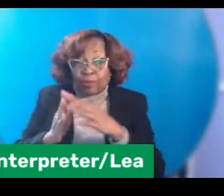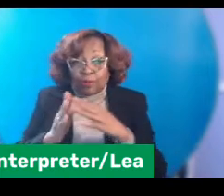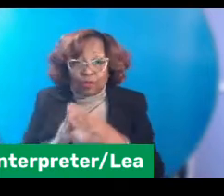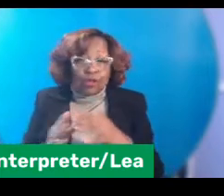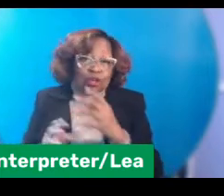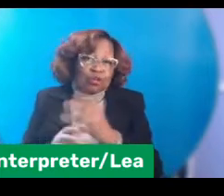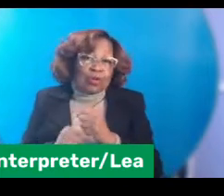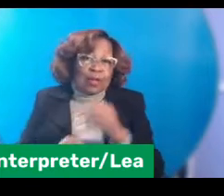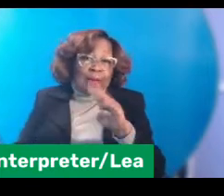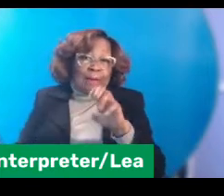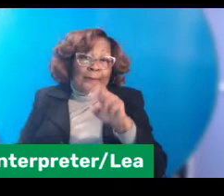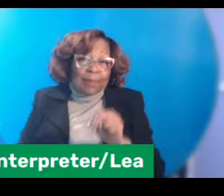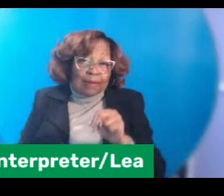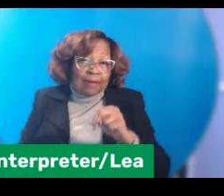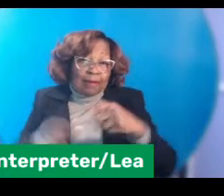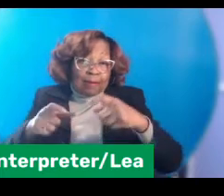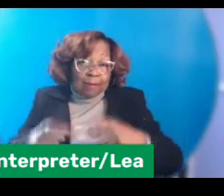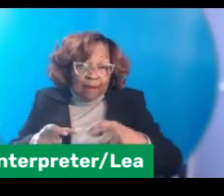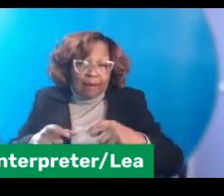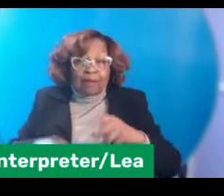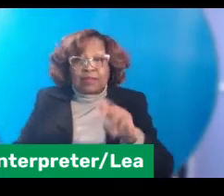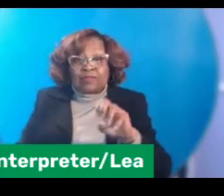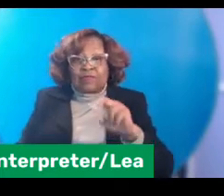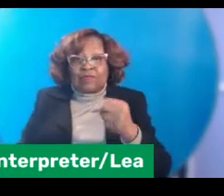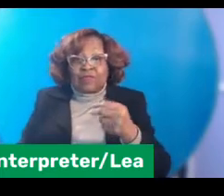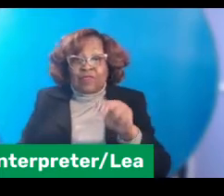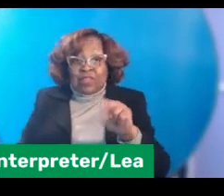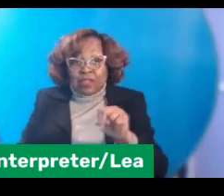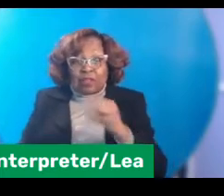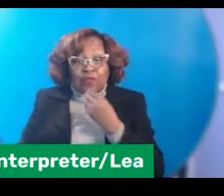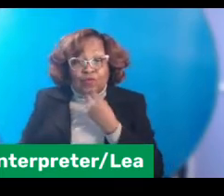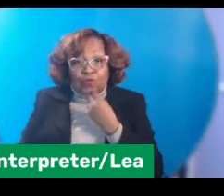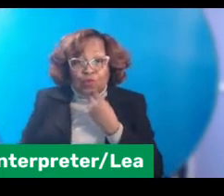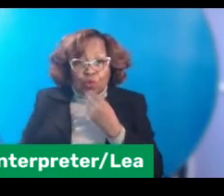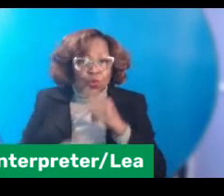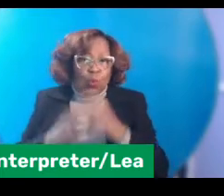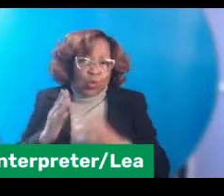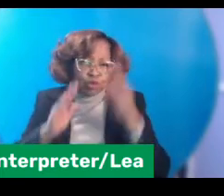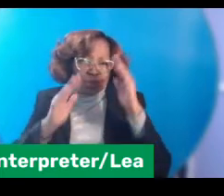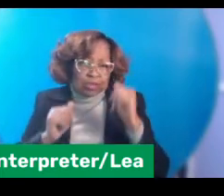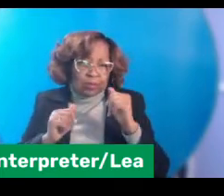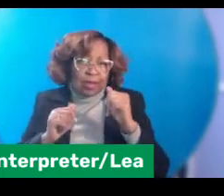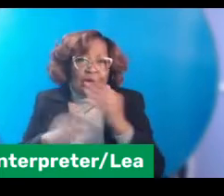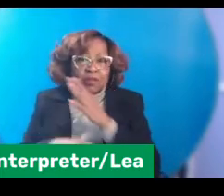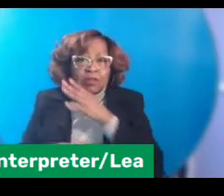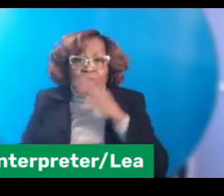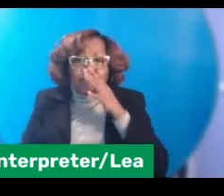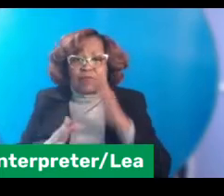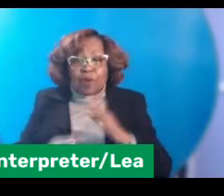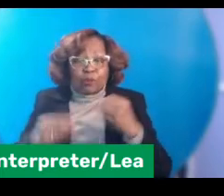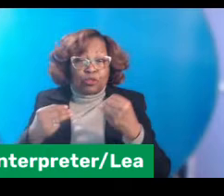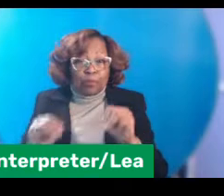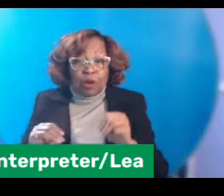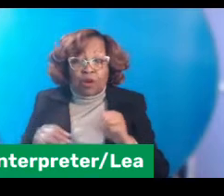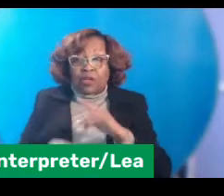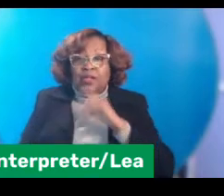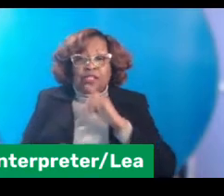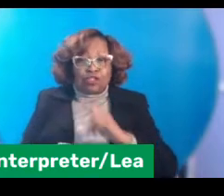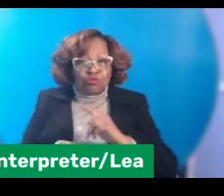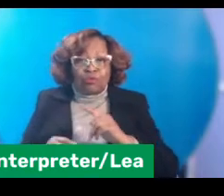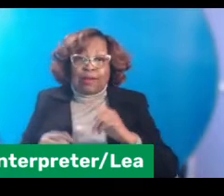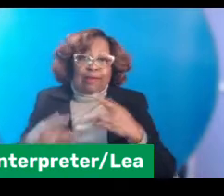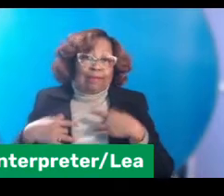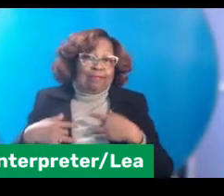pies, vegan treats, as well as what you expect at a farmer's market like meat and fresh produce. It's really a